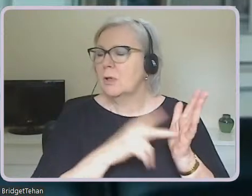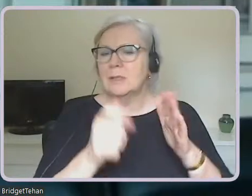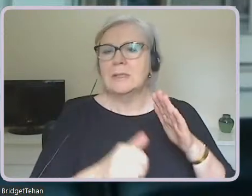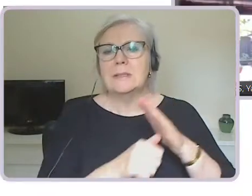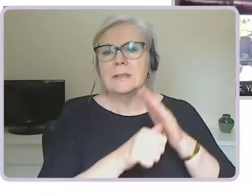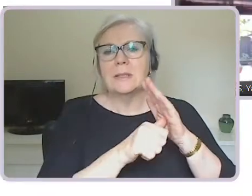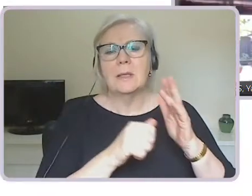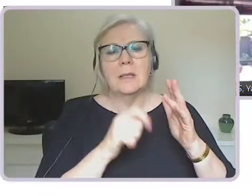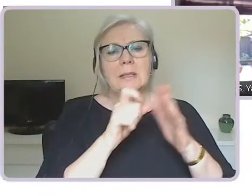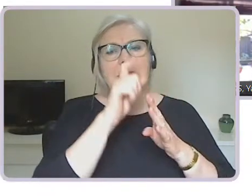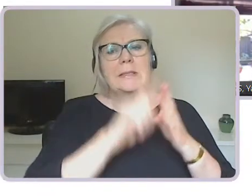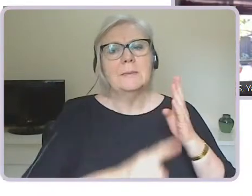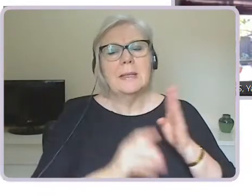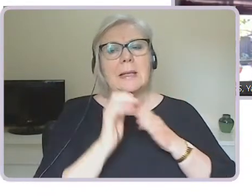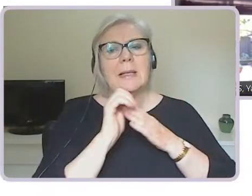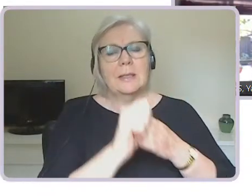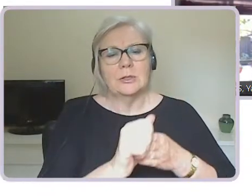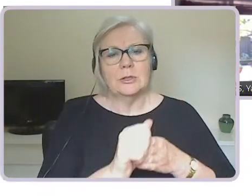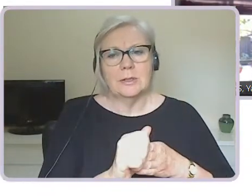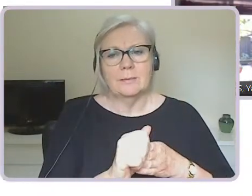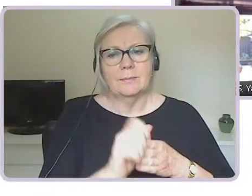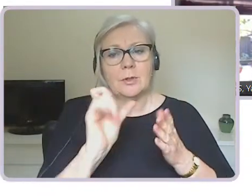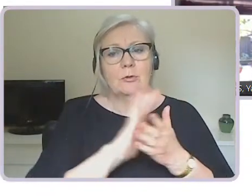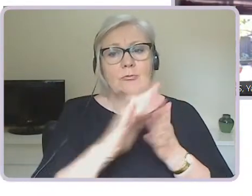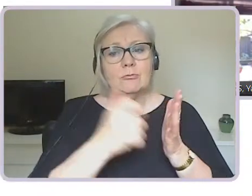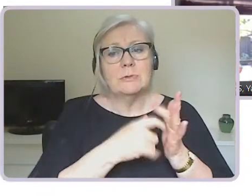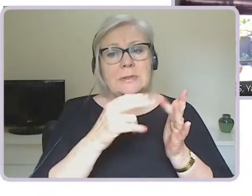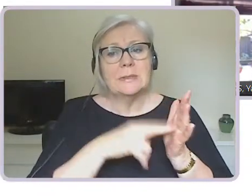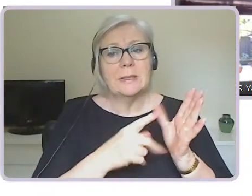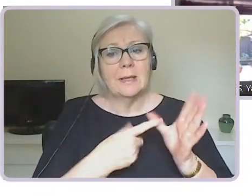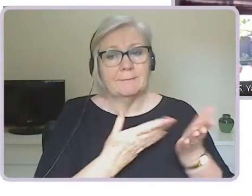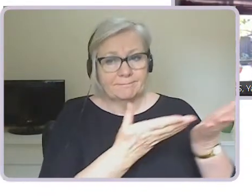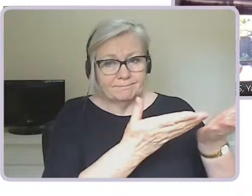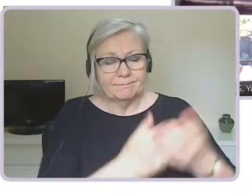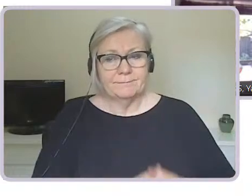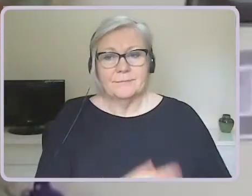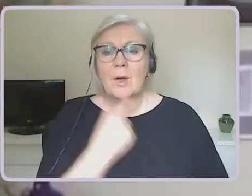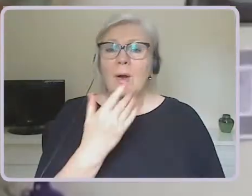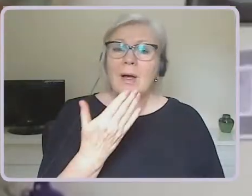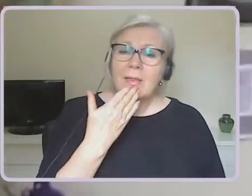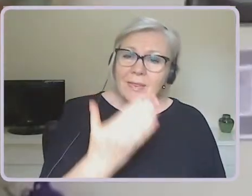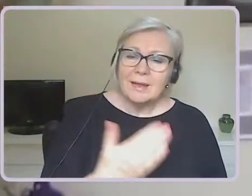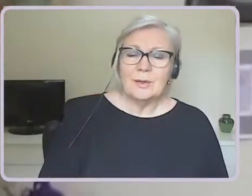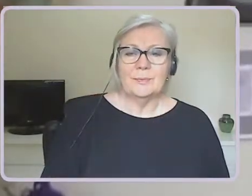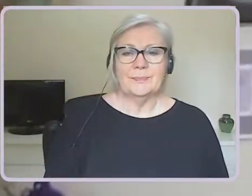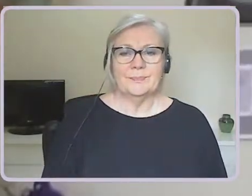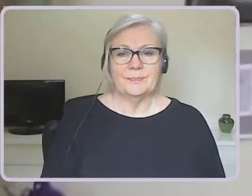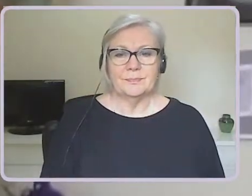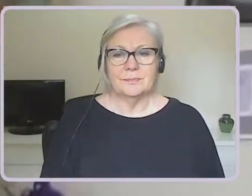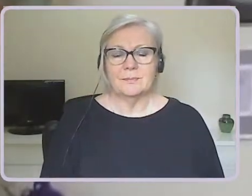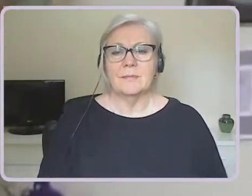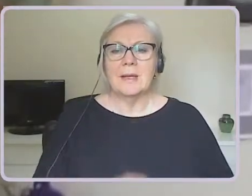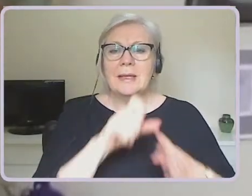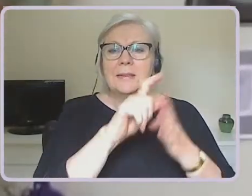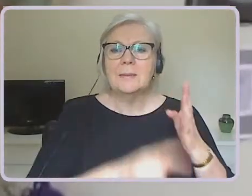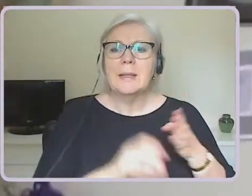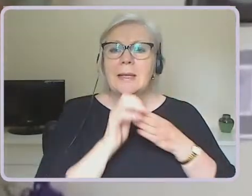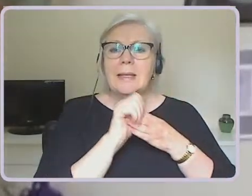Leadership. Over to you, Christina. Oh, thanks very much, Bridget. The Disability Leadership